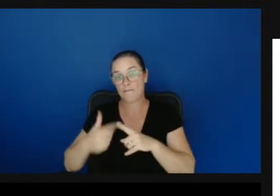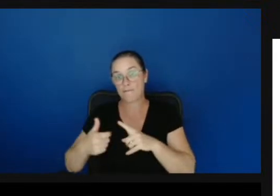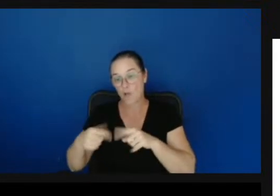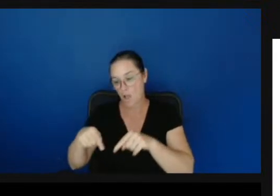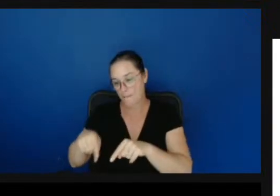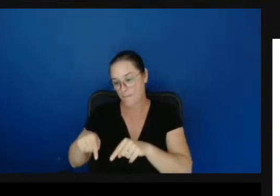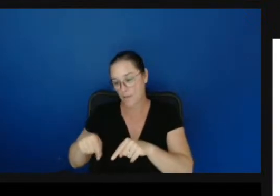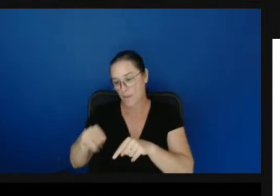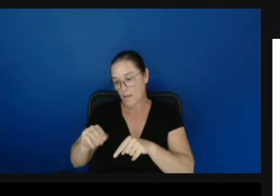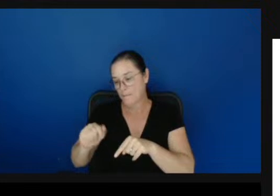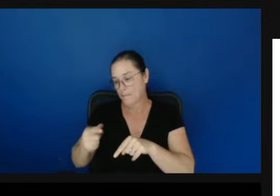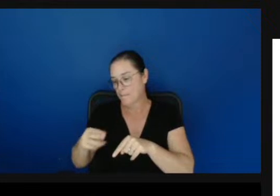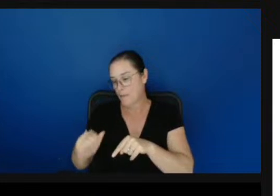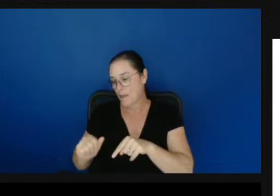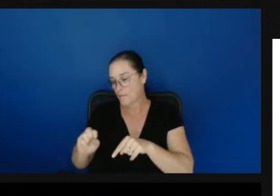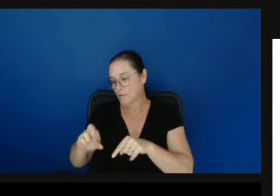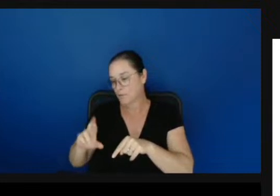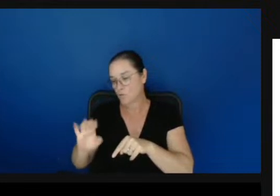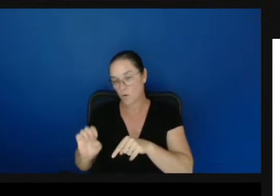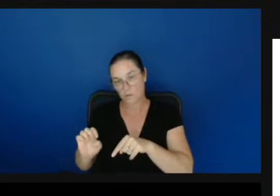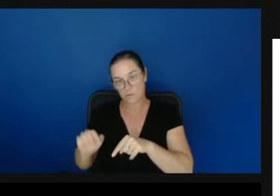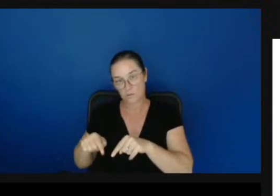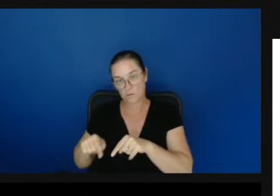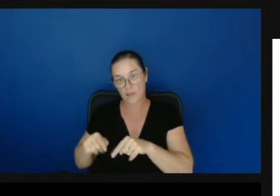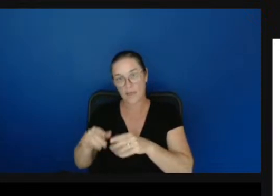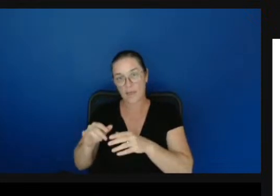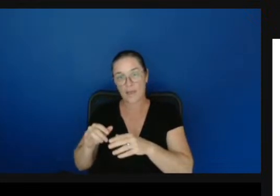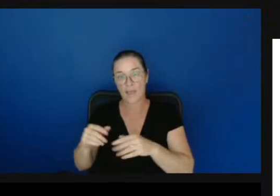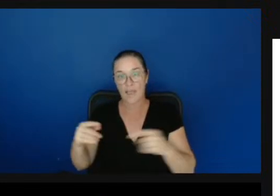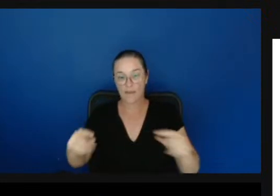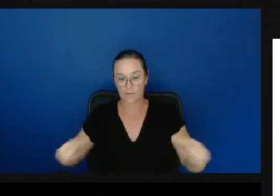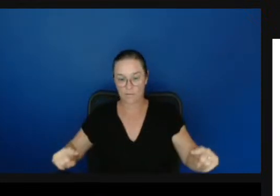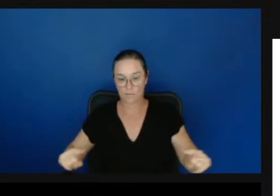just showing the possible multi-stranded